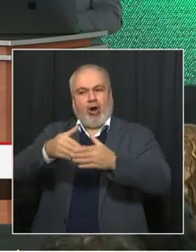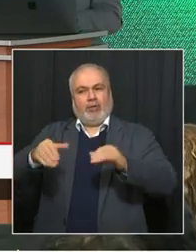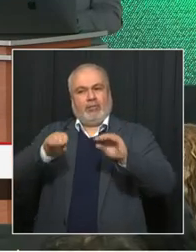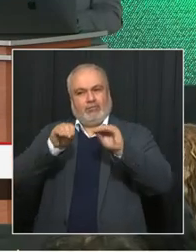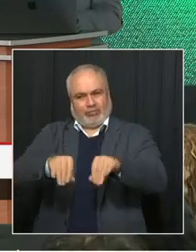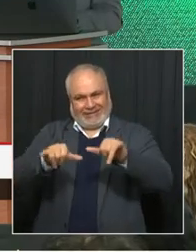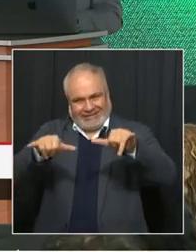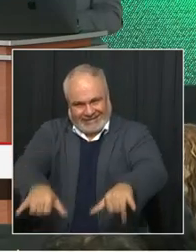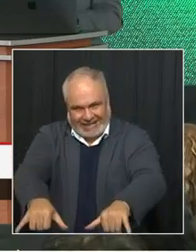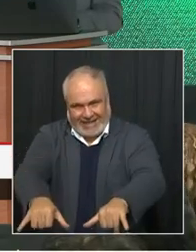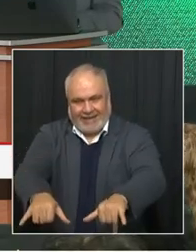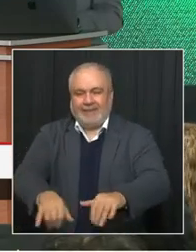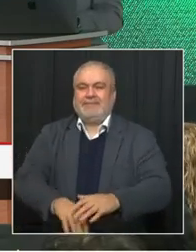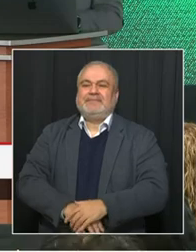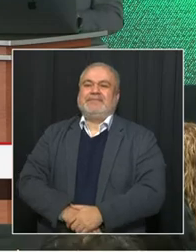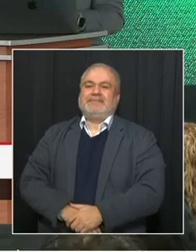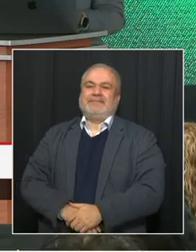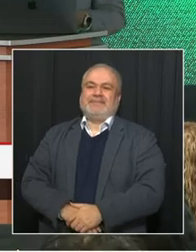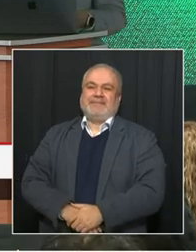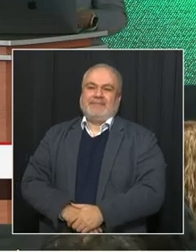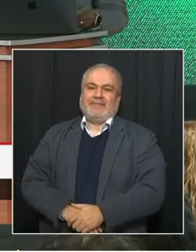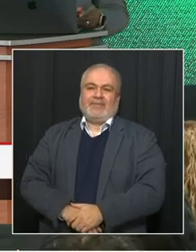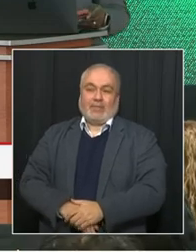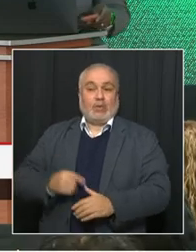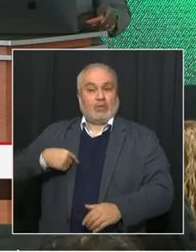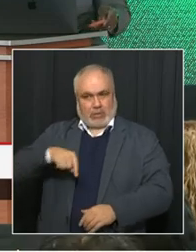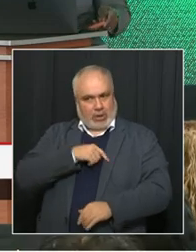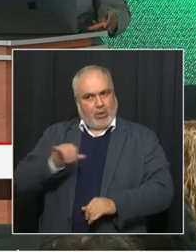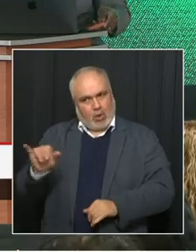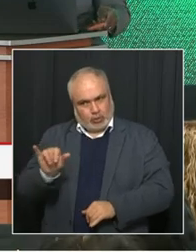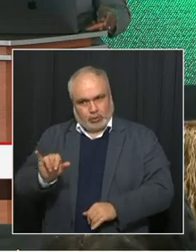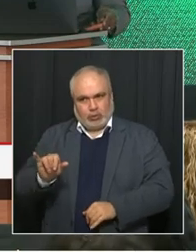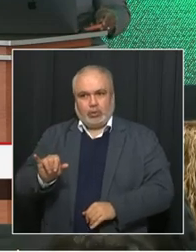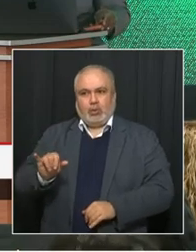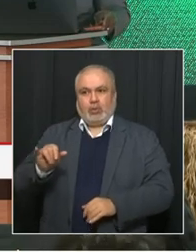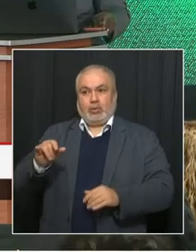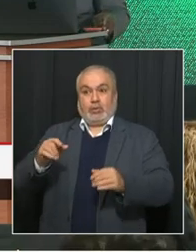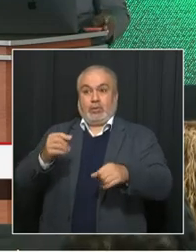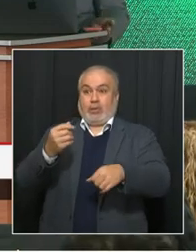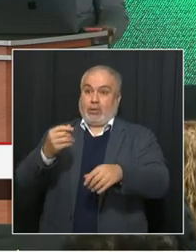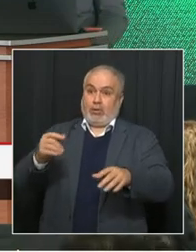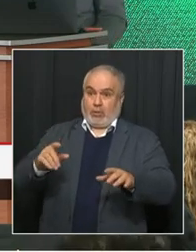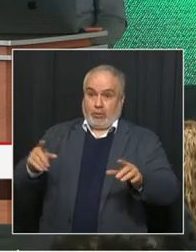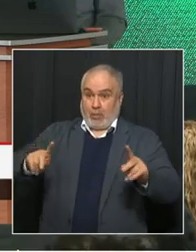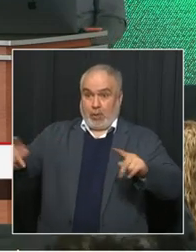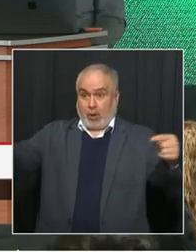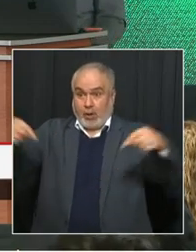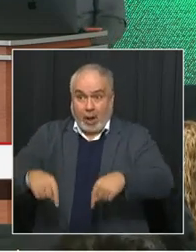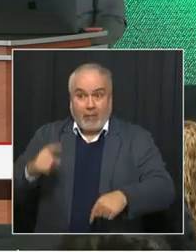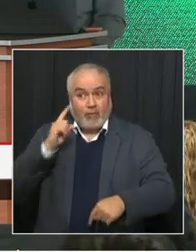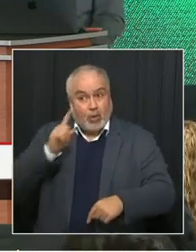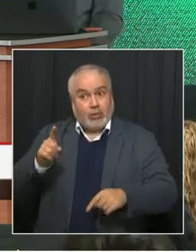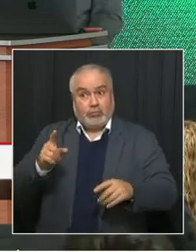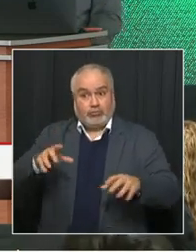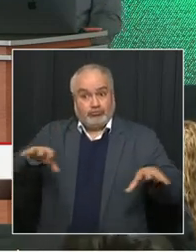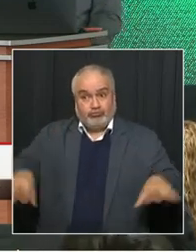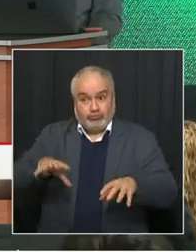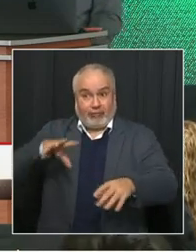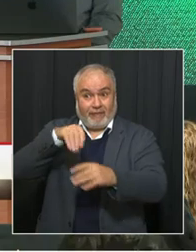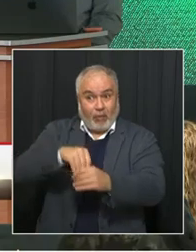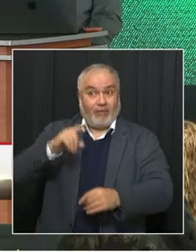right? We also know that when you come and you're active in a senior program, you don't show up